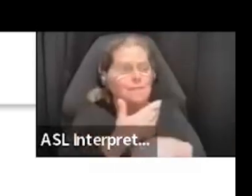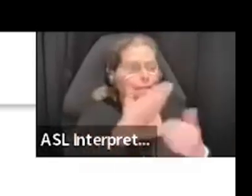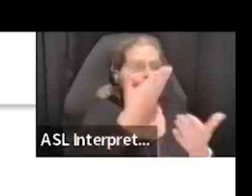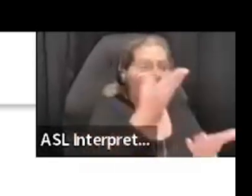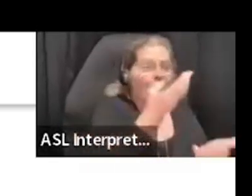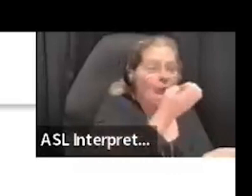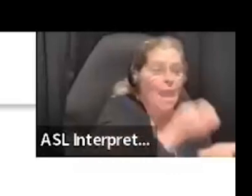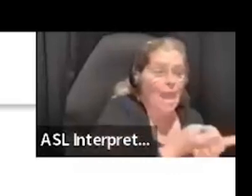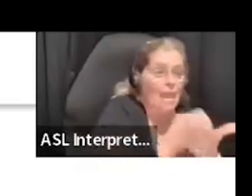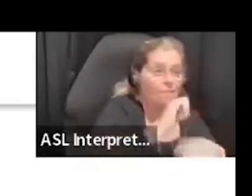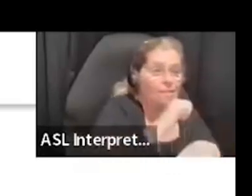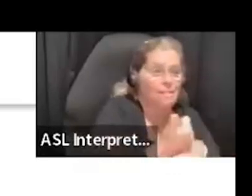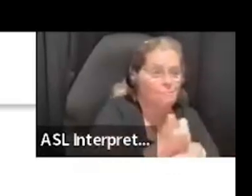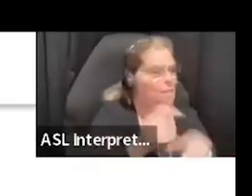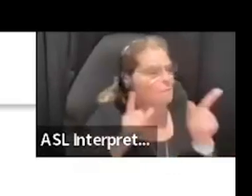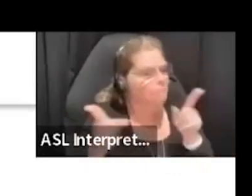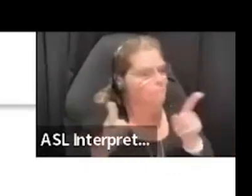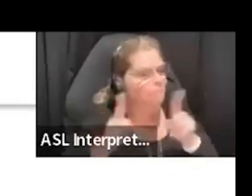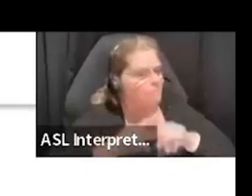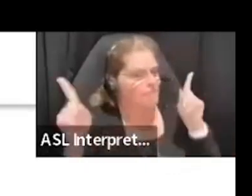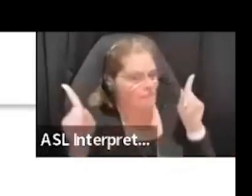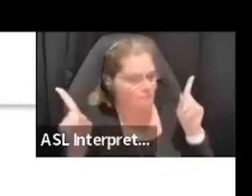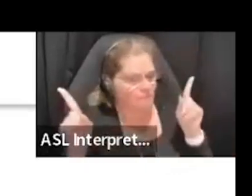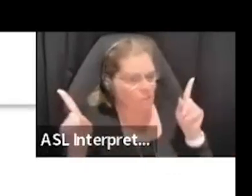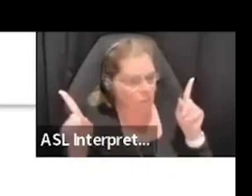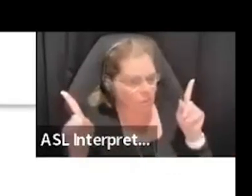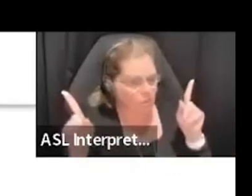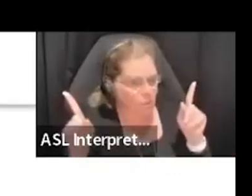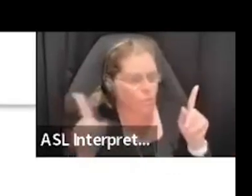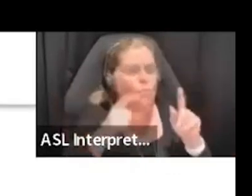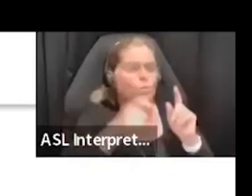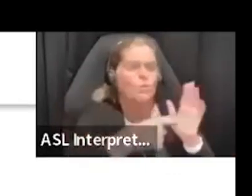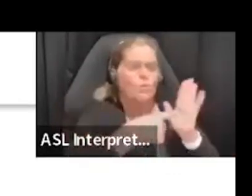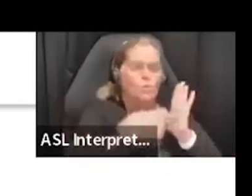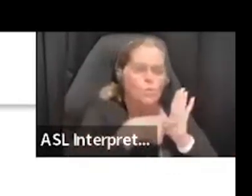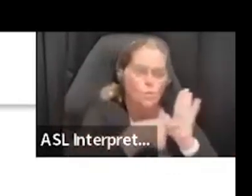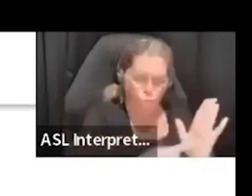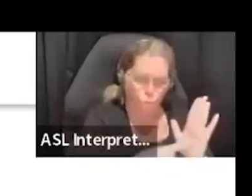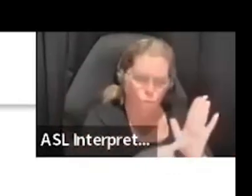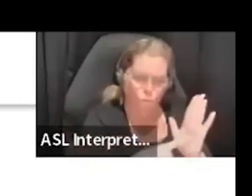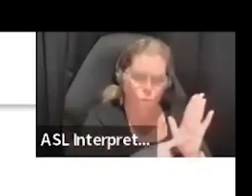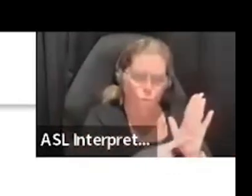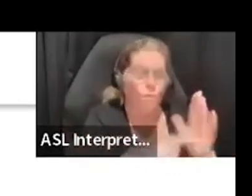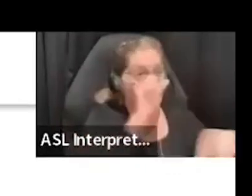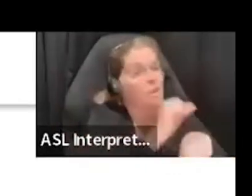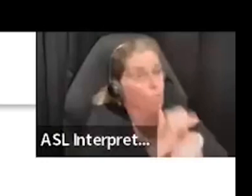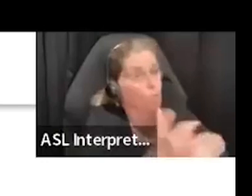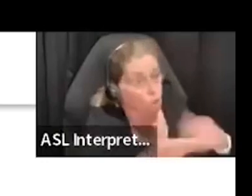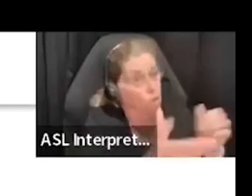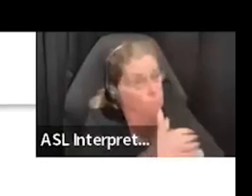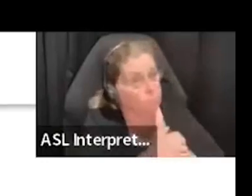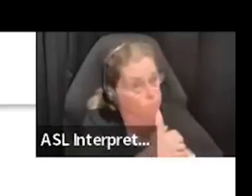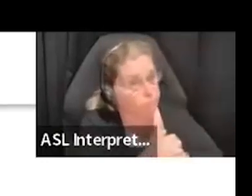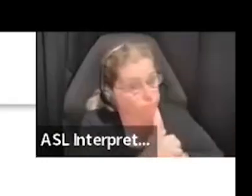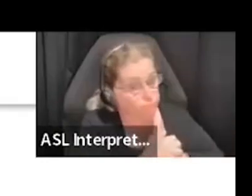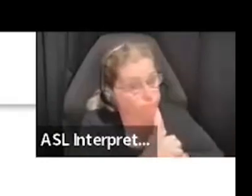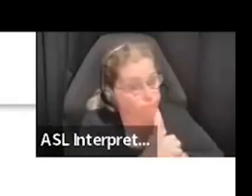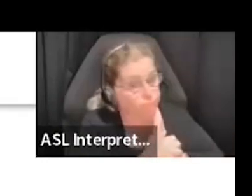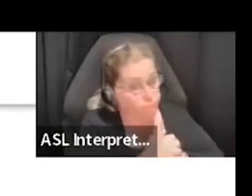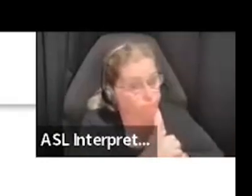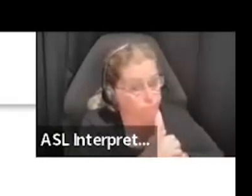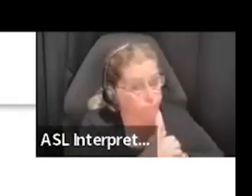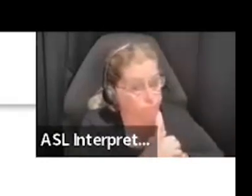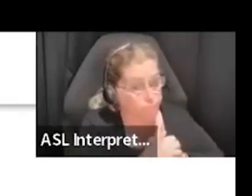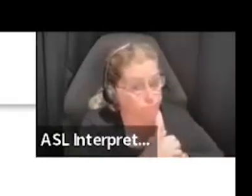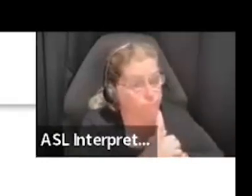interventions are what we need because we need to show that they work, essentially. I think